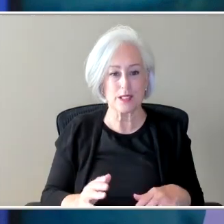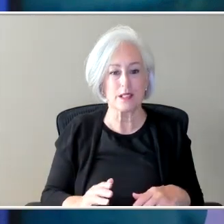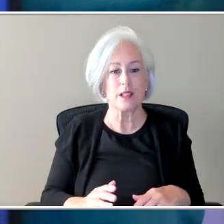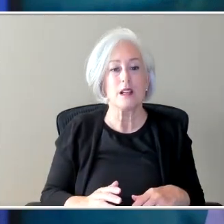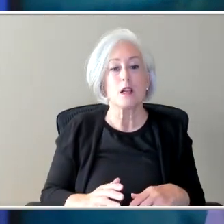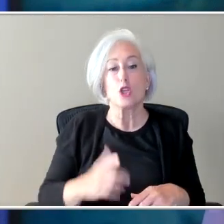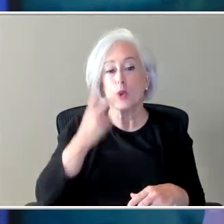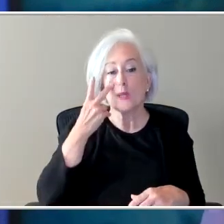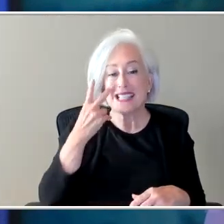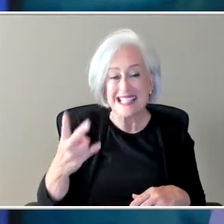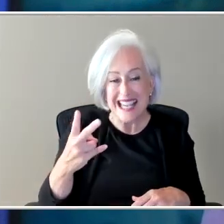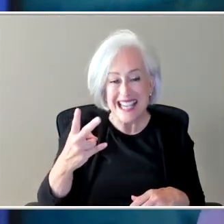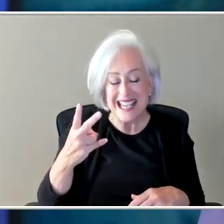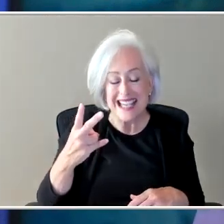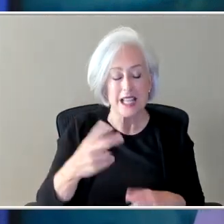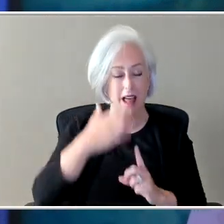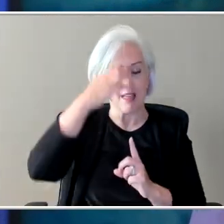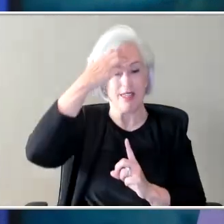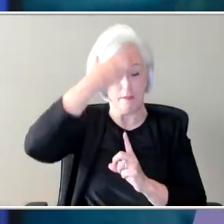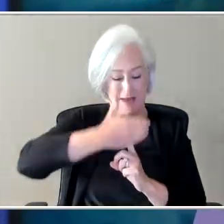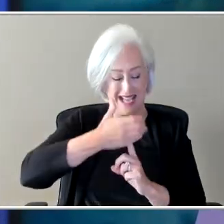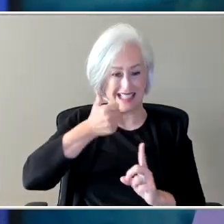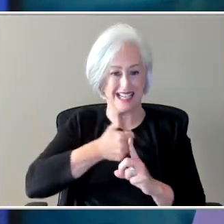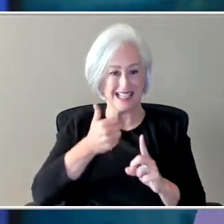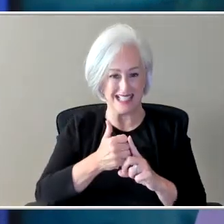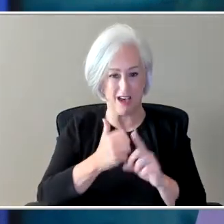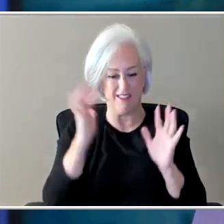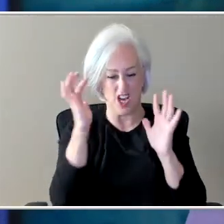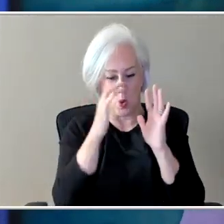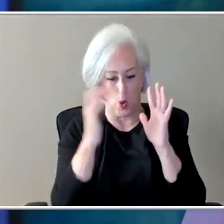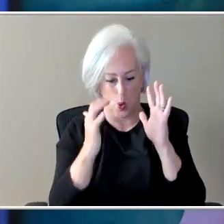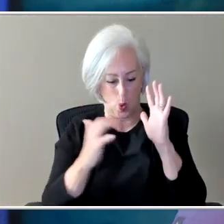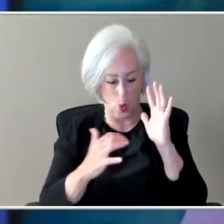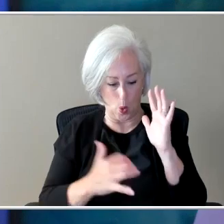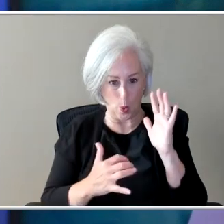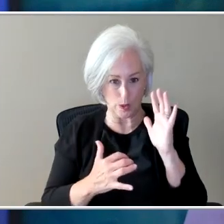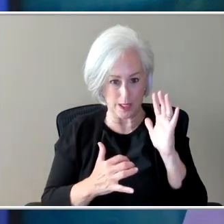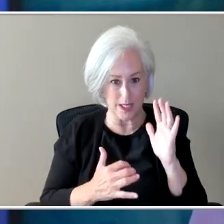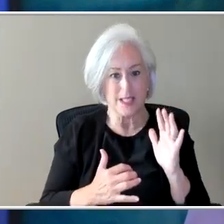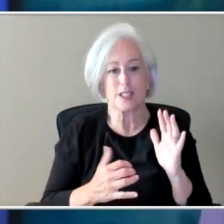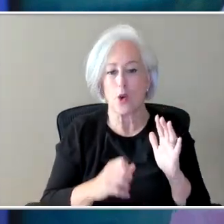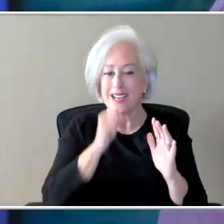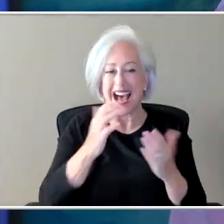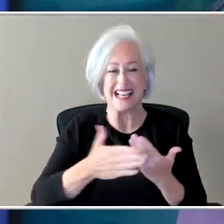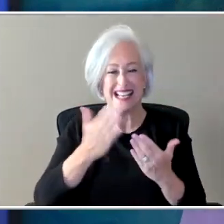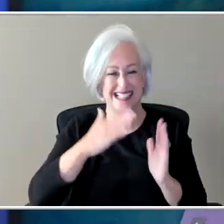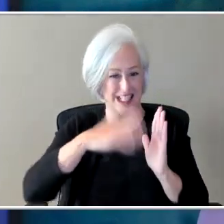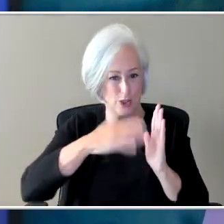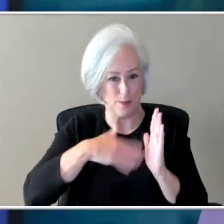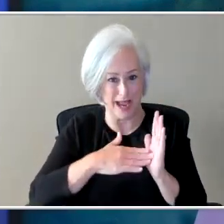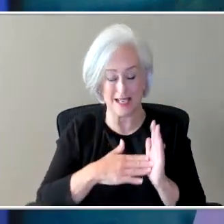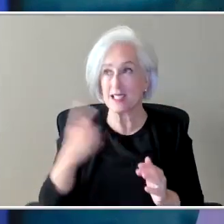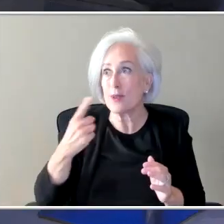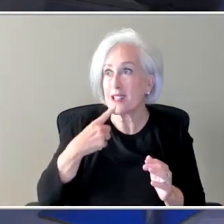not the greatest canvas. And so sometimes when they're like, "Ooh, I want it to look like my own personal dog," I'm like, "Oh, yeah, okay, we're gonna do that."